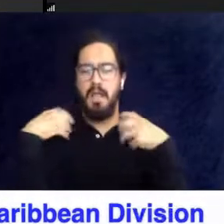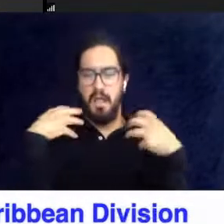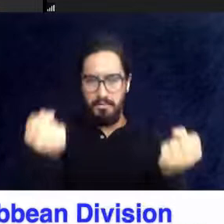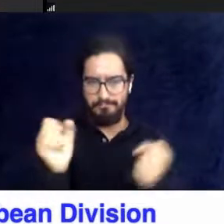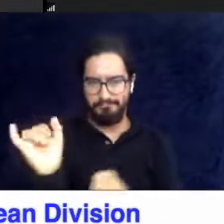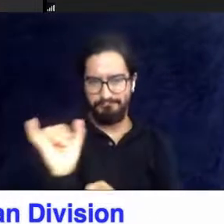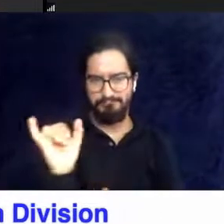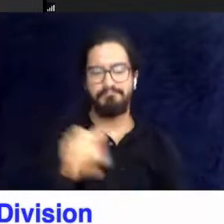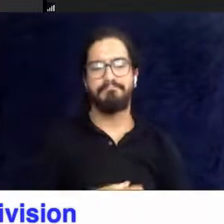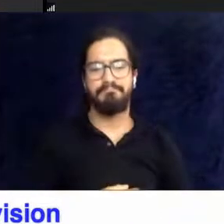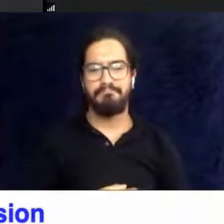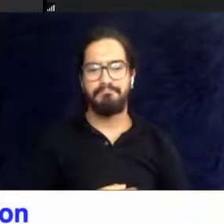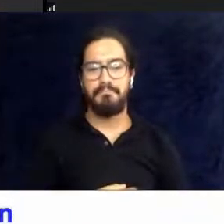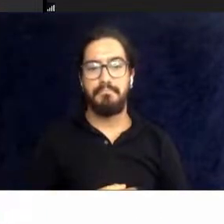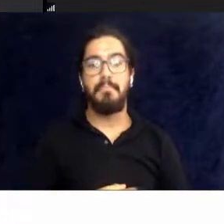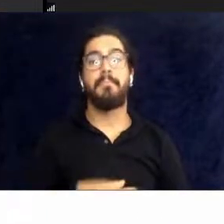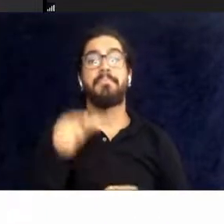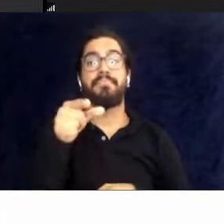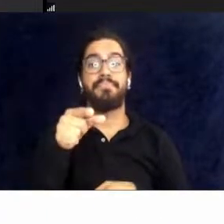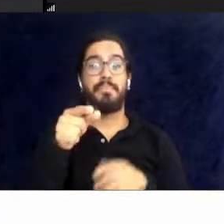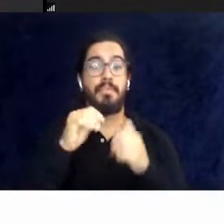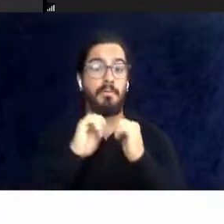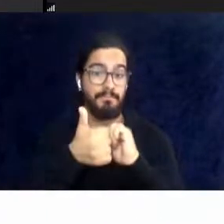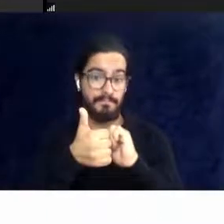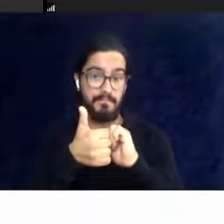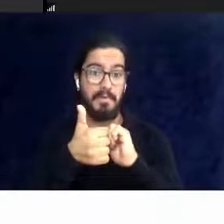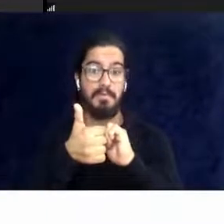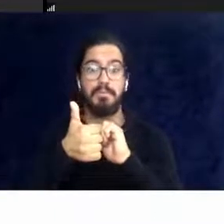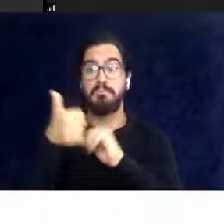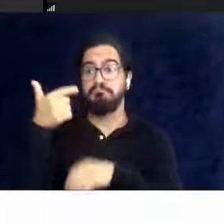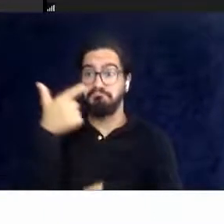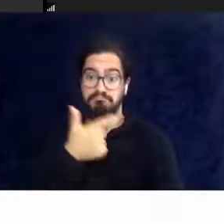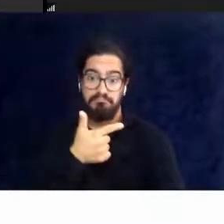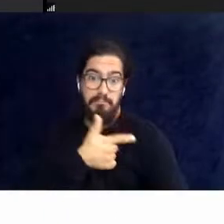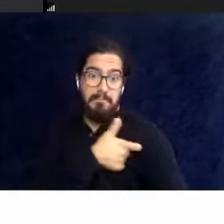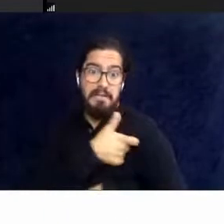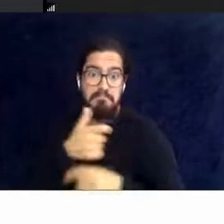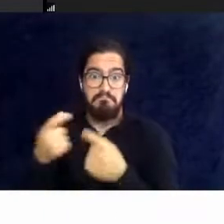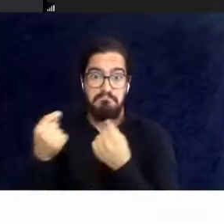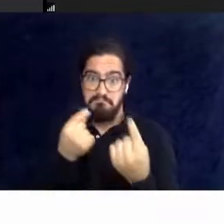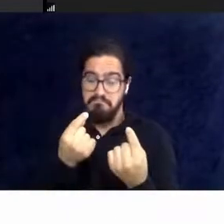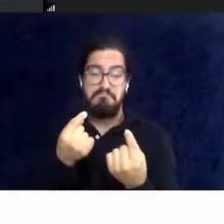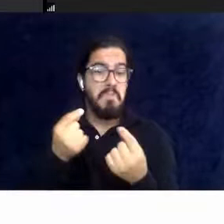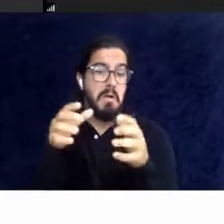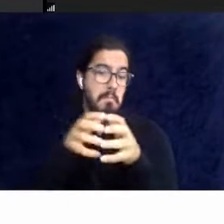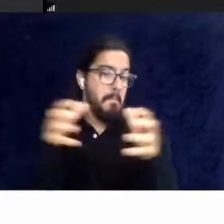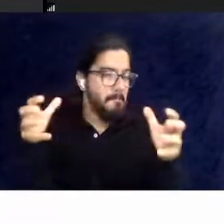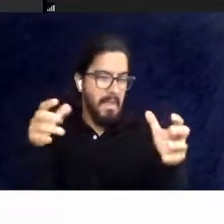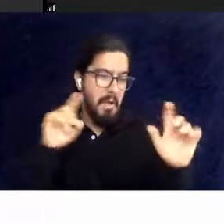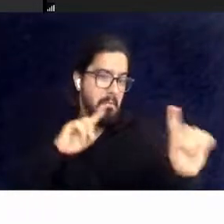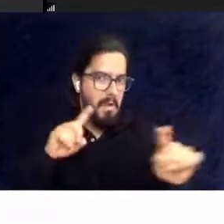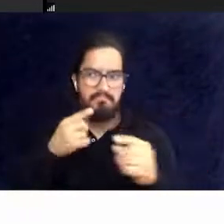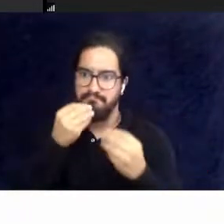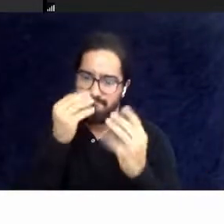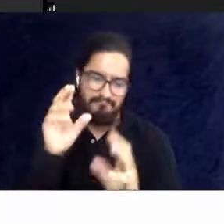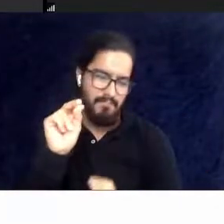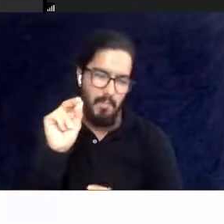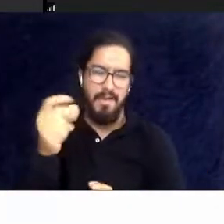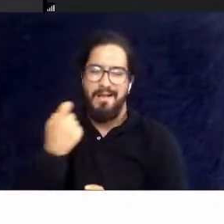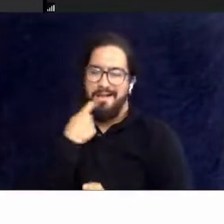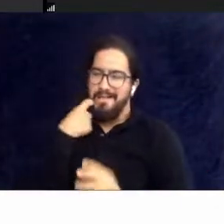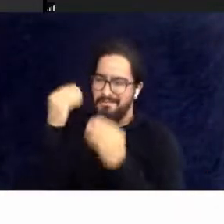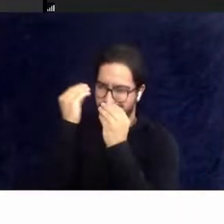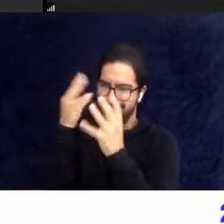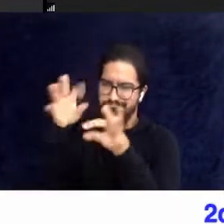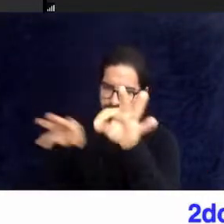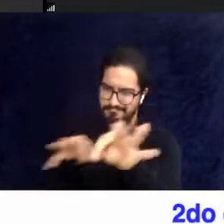quick word on the landscape of candidate vaccines. I don't need to say anything much. It was well explained before, including the numbers